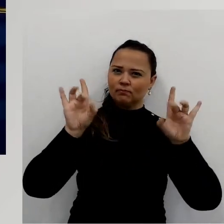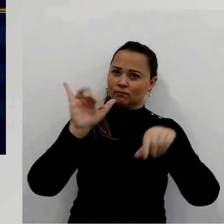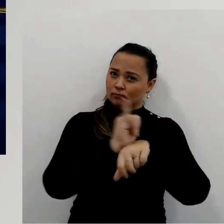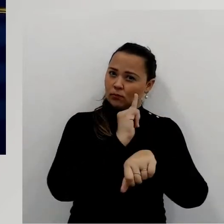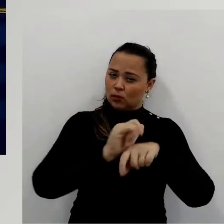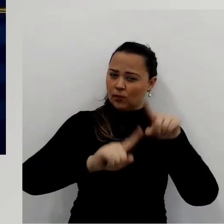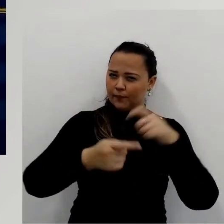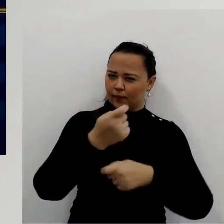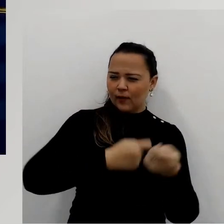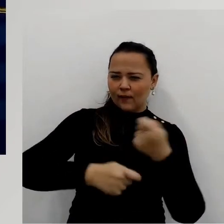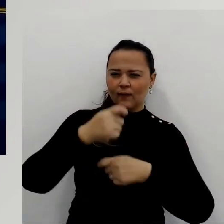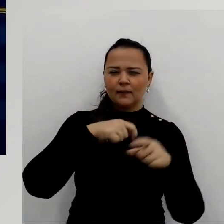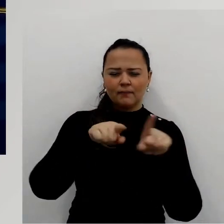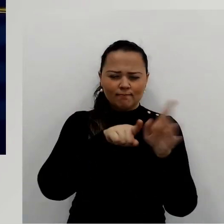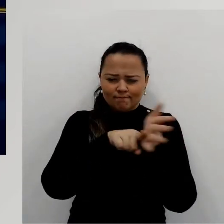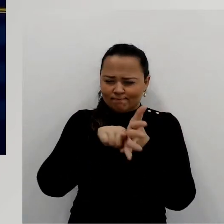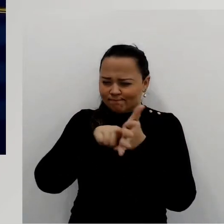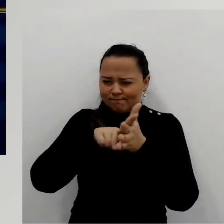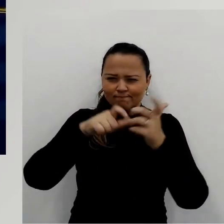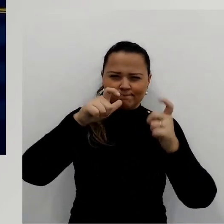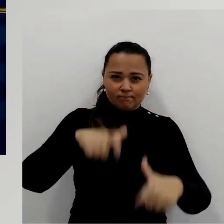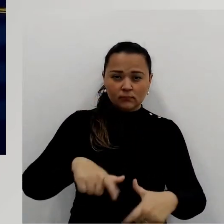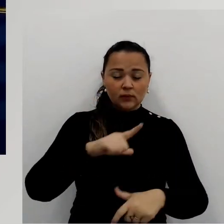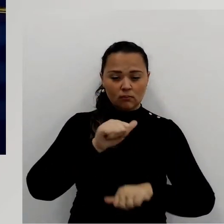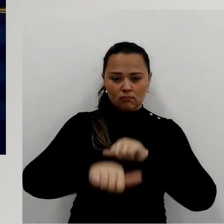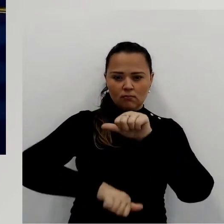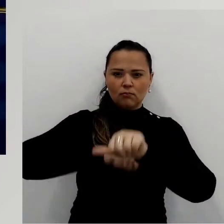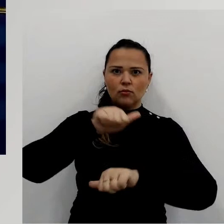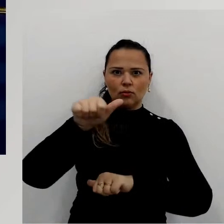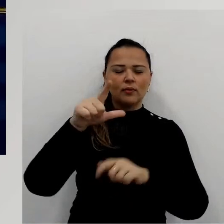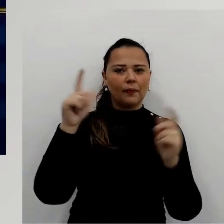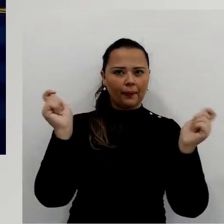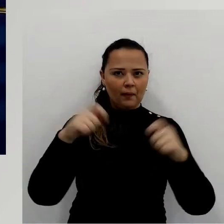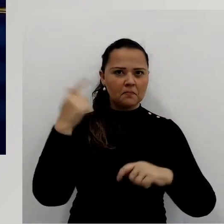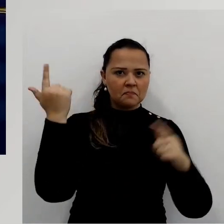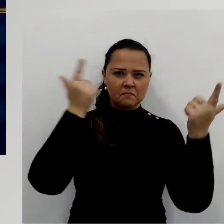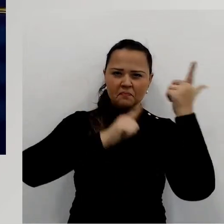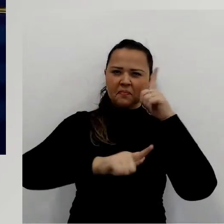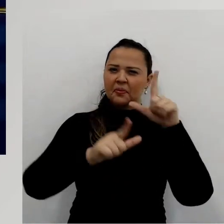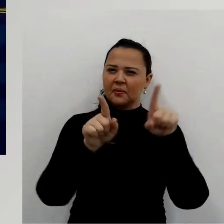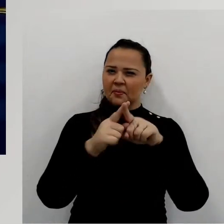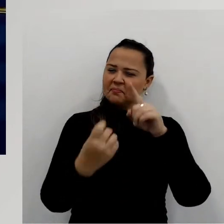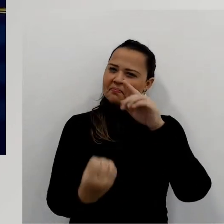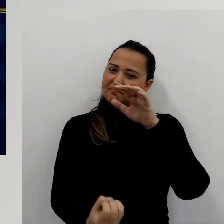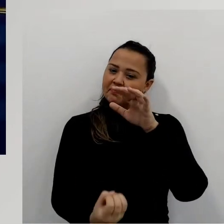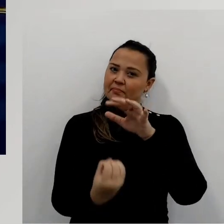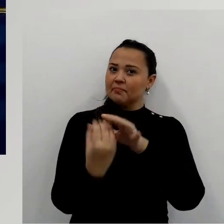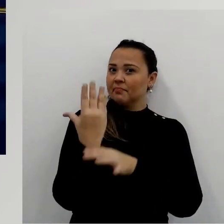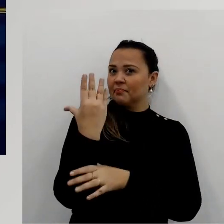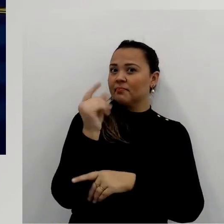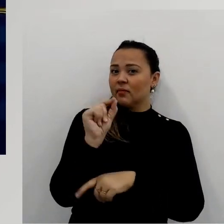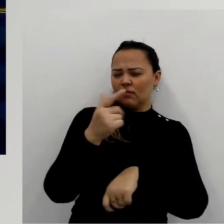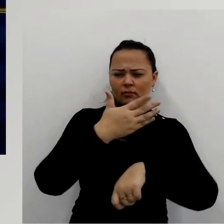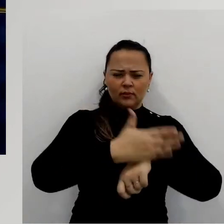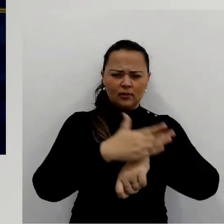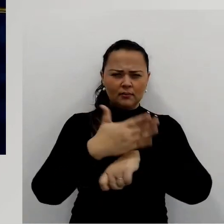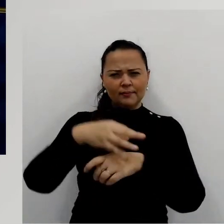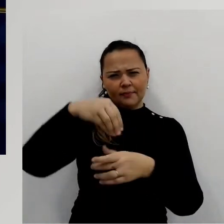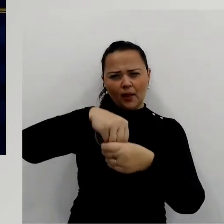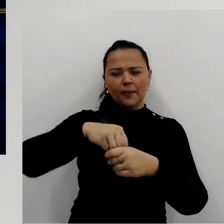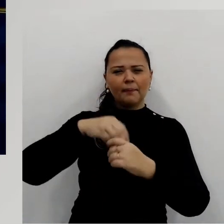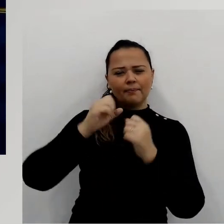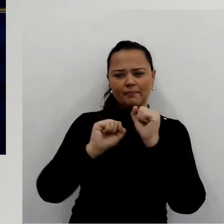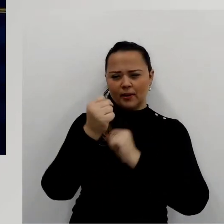análise de mercado tem transformado muitos e desenvolveu treinamentos para a indústria e escreveu